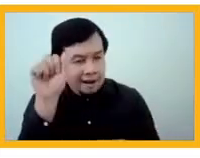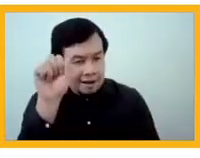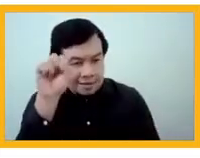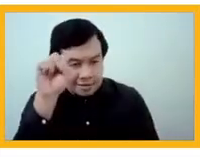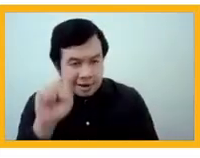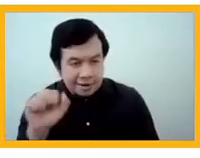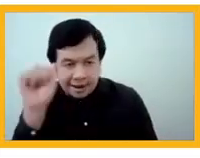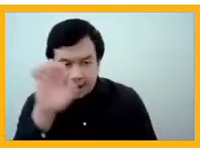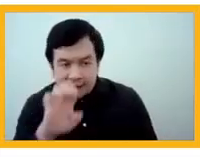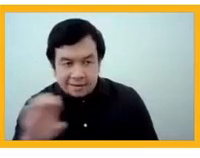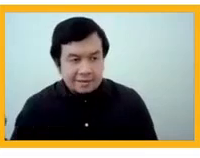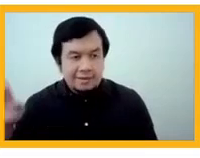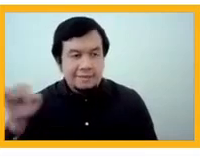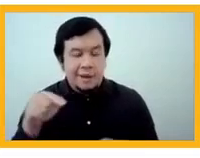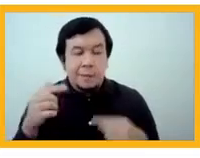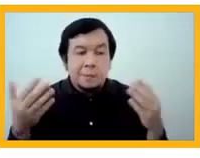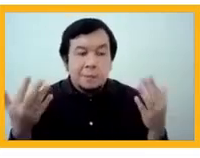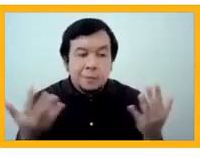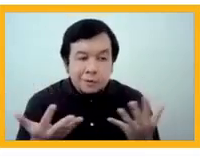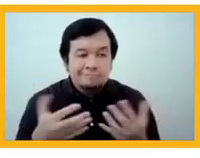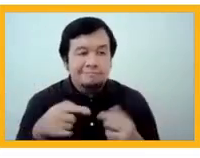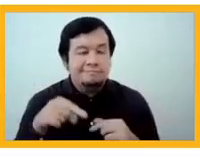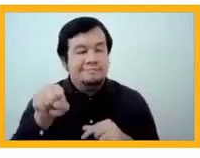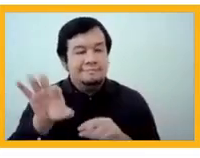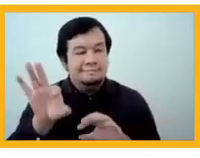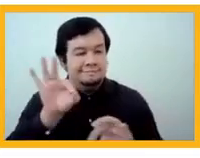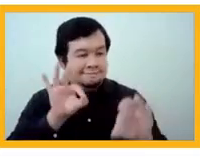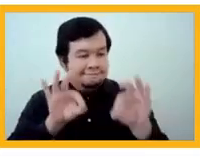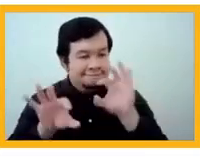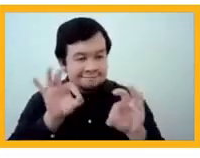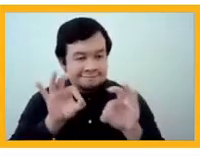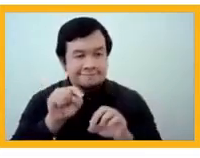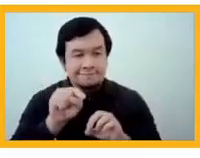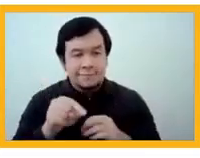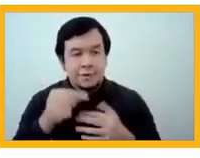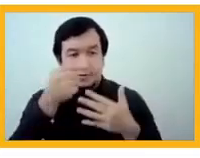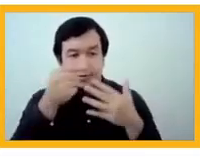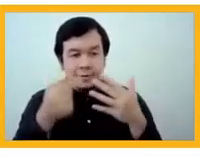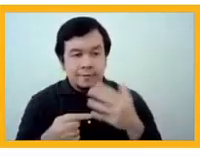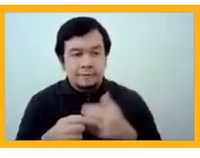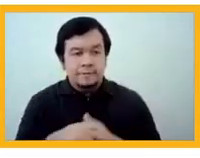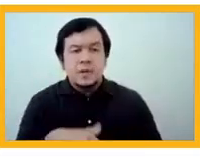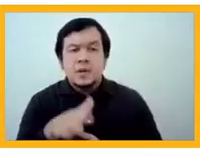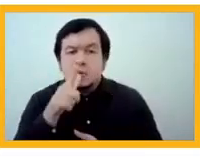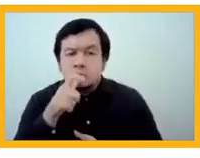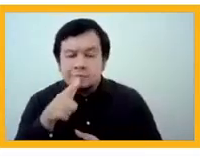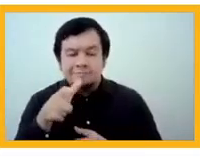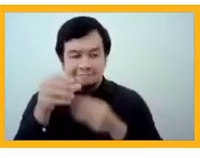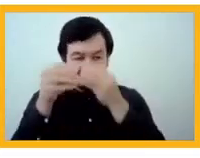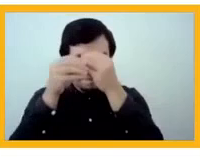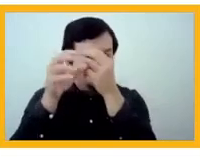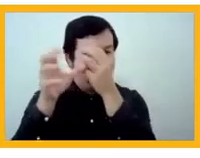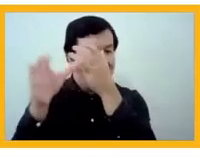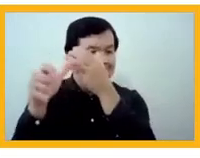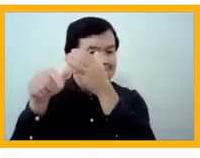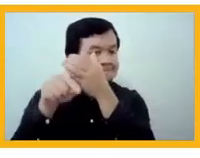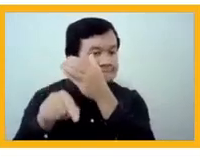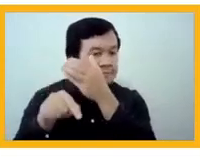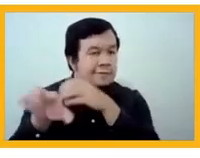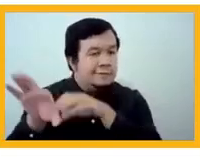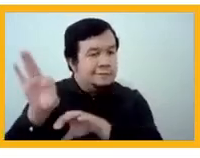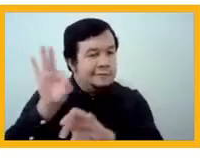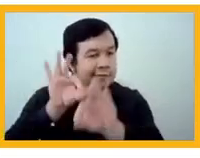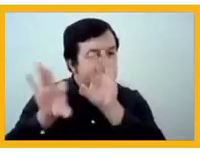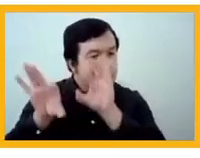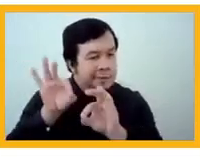selection and identifying who your top performers are and selecting. So what you built is really a filtration system rather than